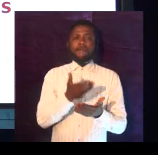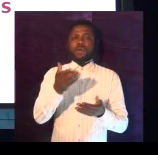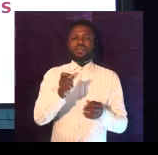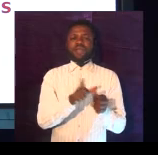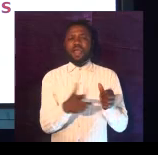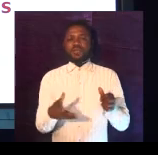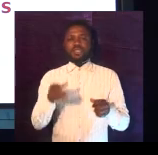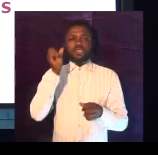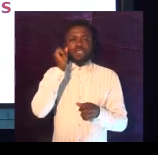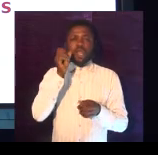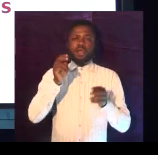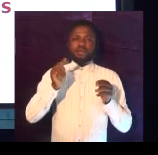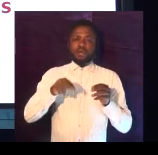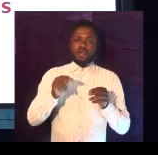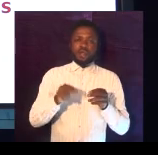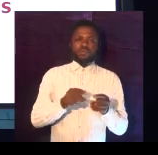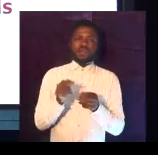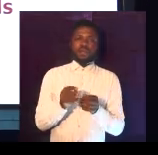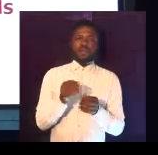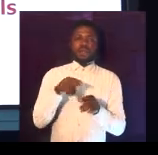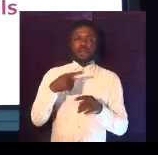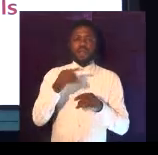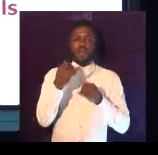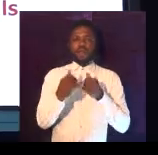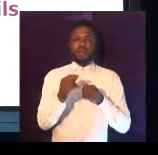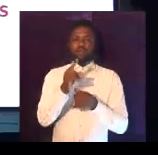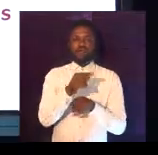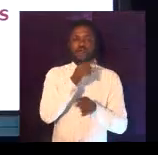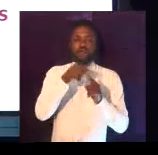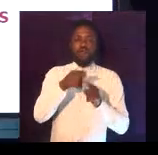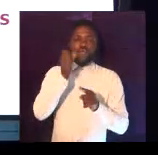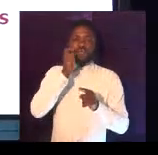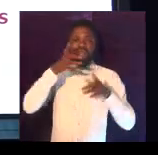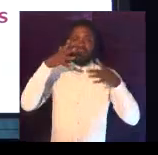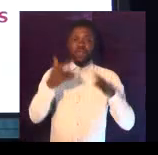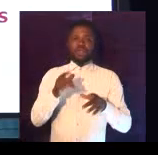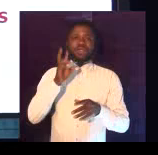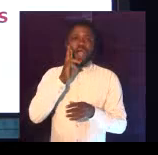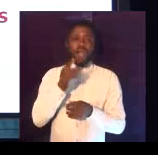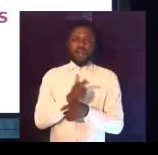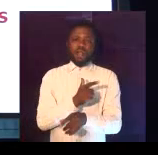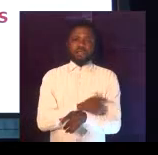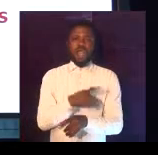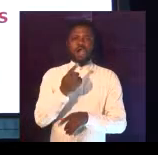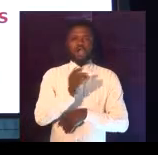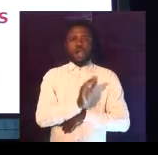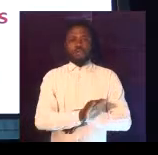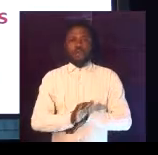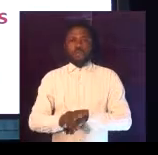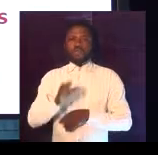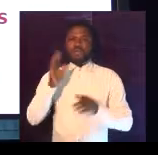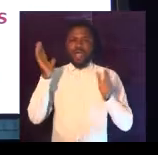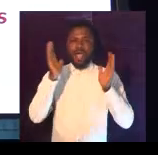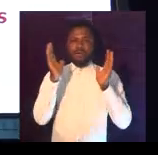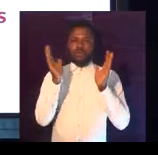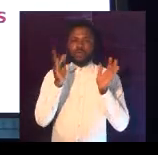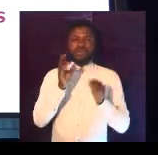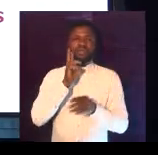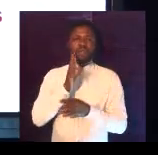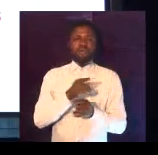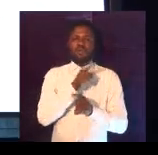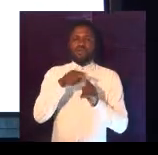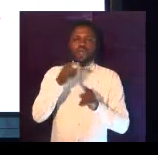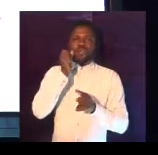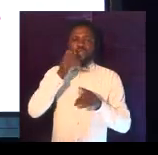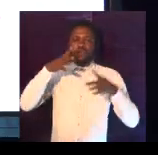he bought everything he needed. And the last one, when she finished her lesson, the pupils